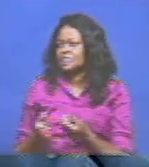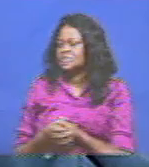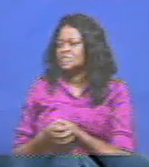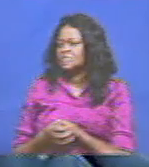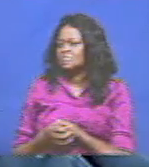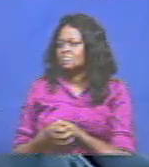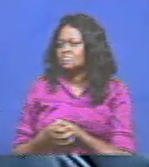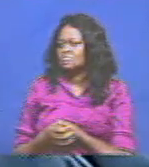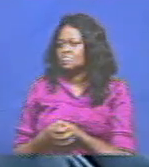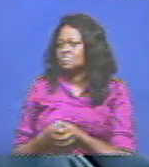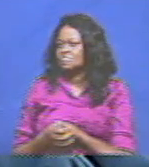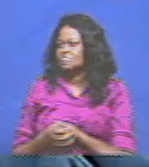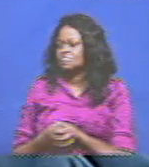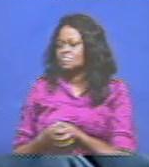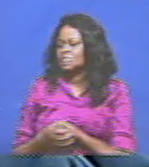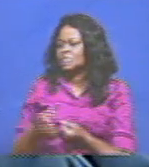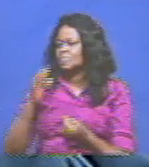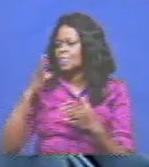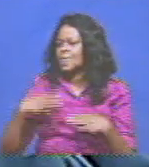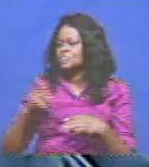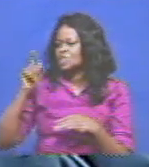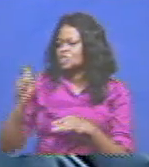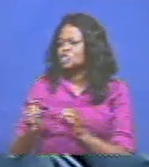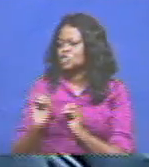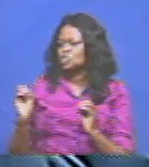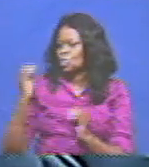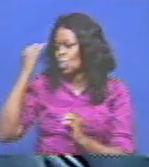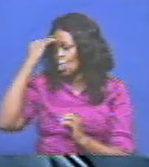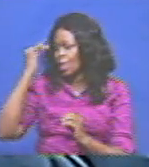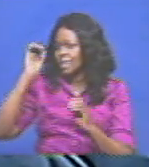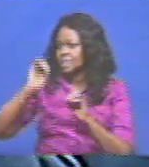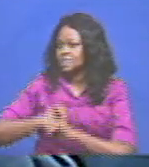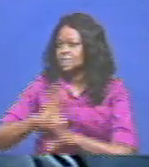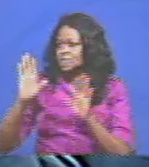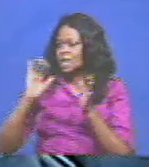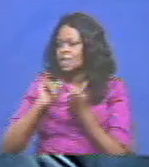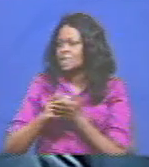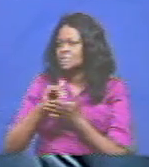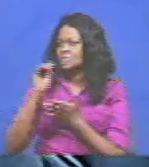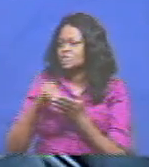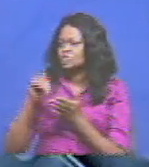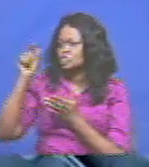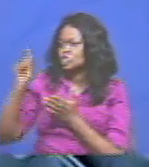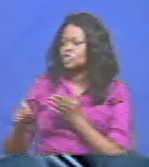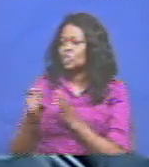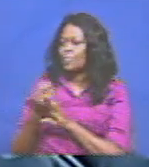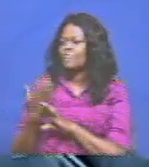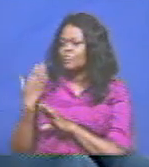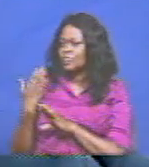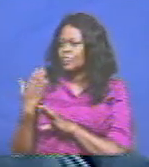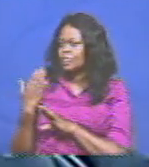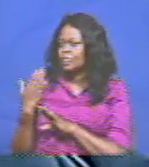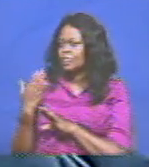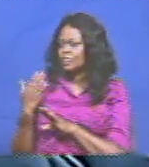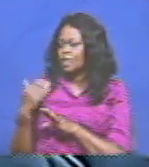not a single spokesman in the region. Yes. Because, you know, it's very clear that it has central region. By then, mm-hmm. after 1992, there was